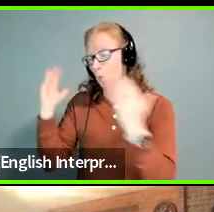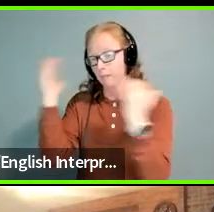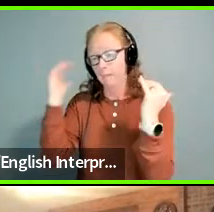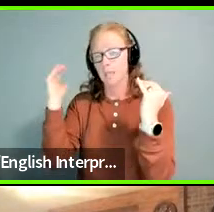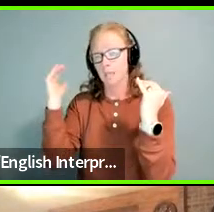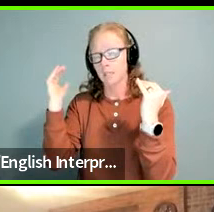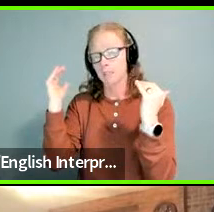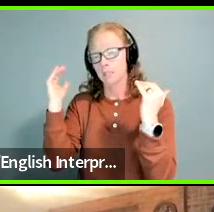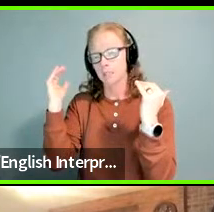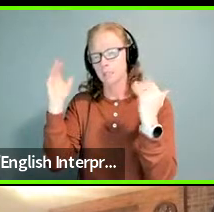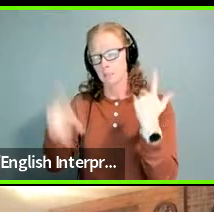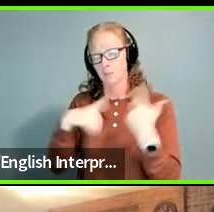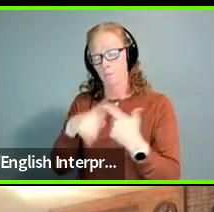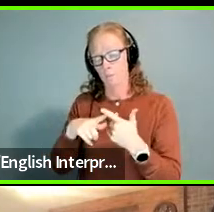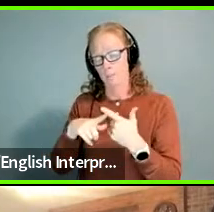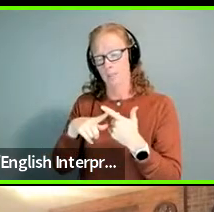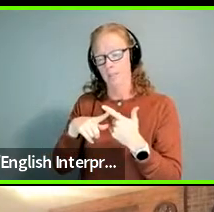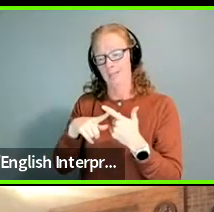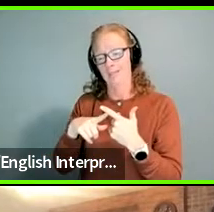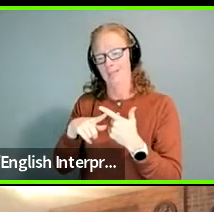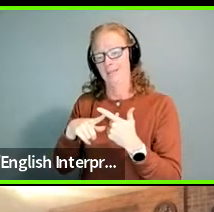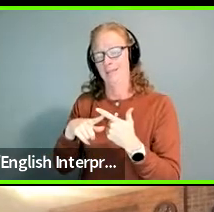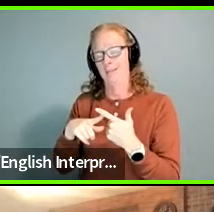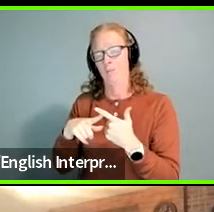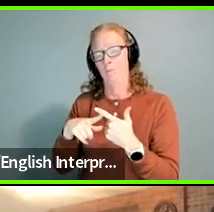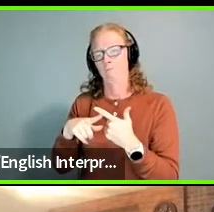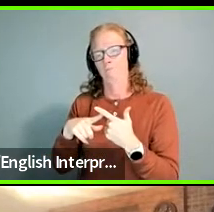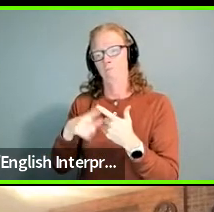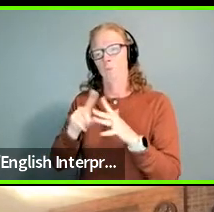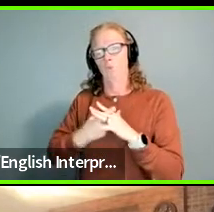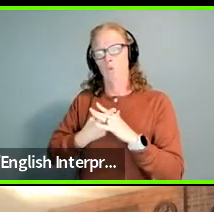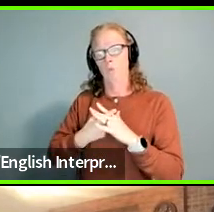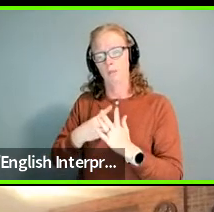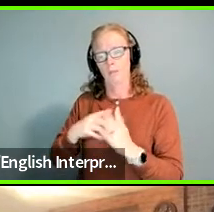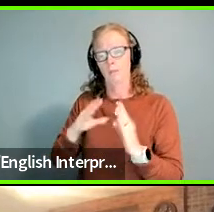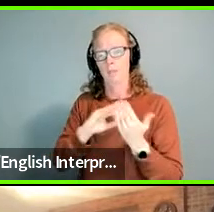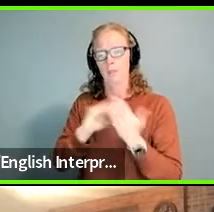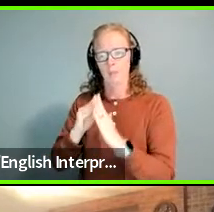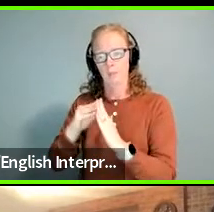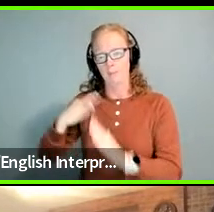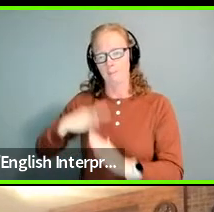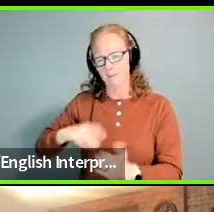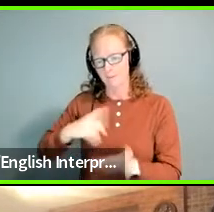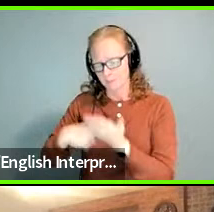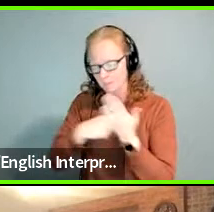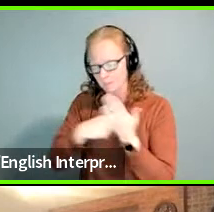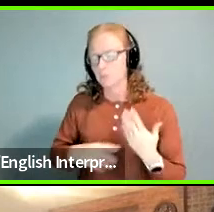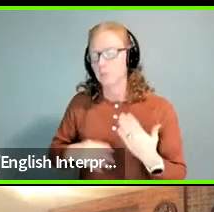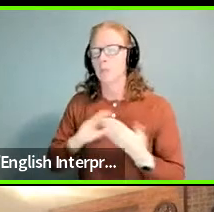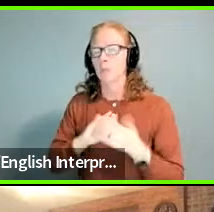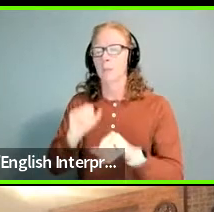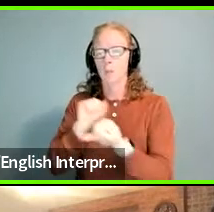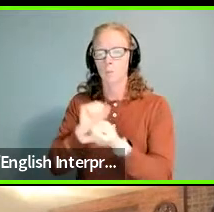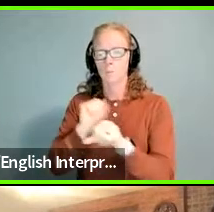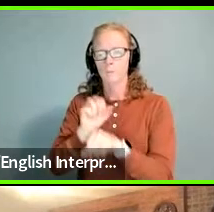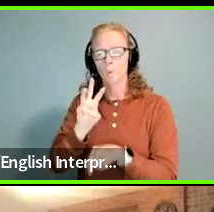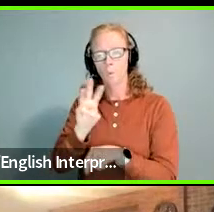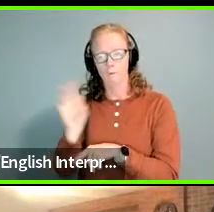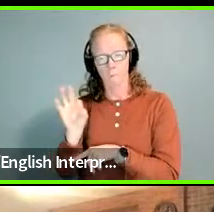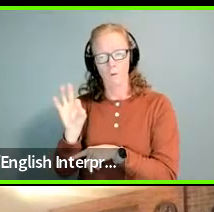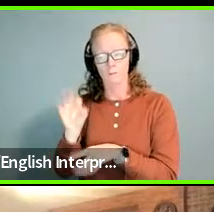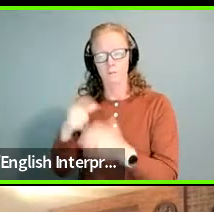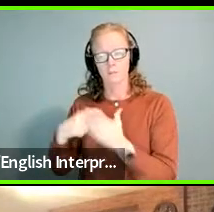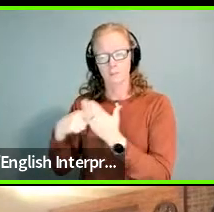as we go into this community benefits discussion, community workforce discussion, we'll be solidifying our